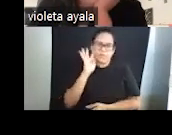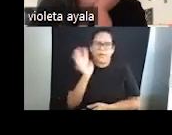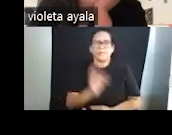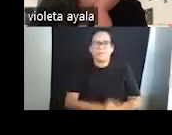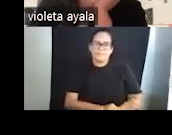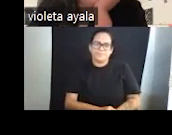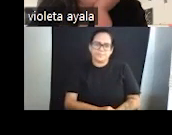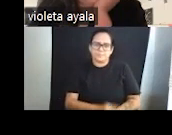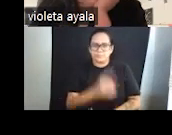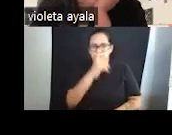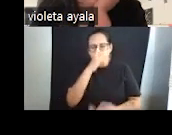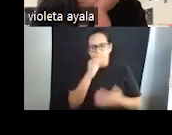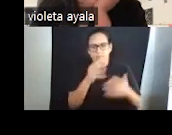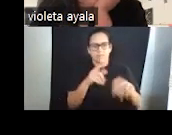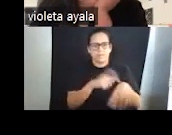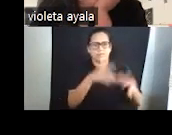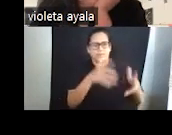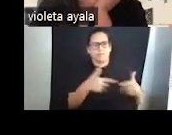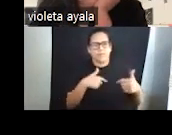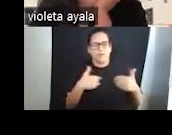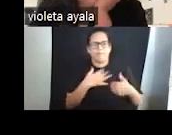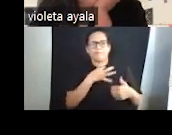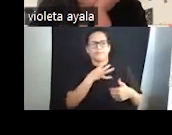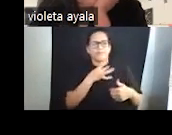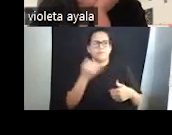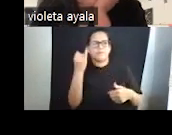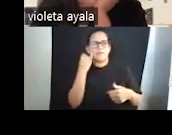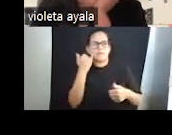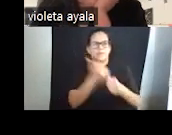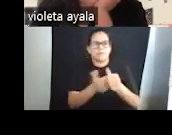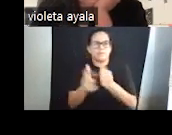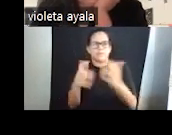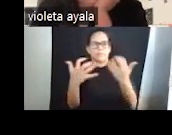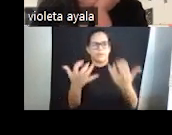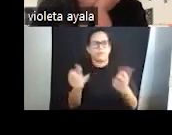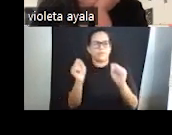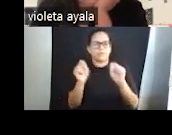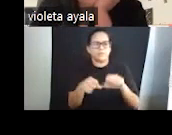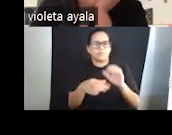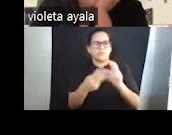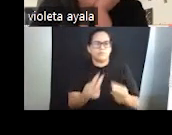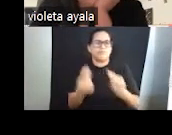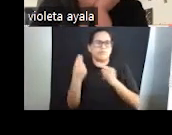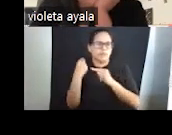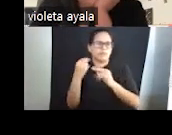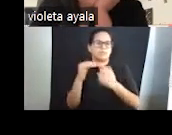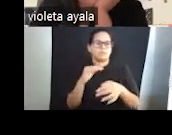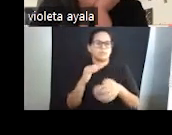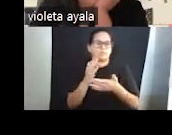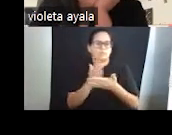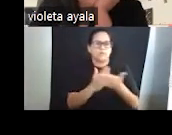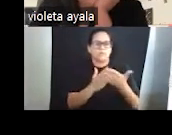the remaining time that we have, I'm curious if each of the panelists could reflect on some